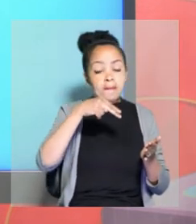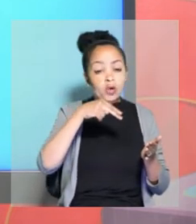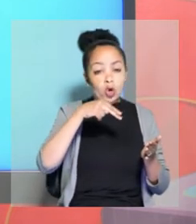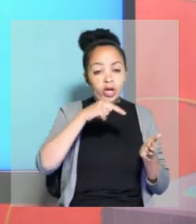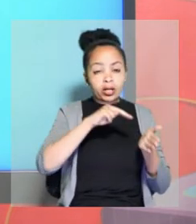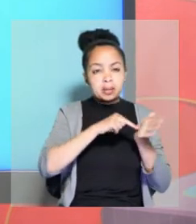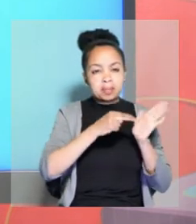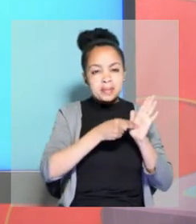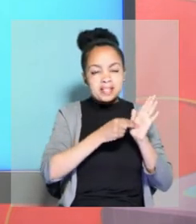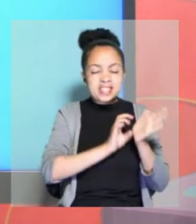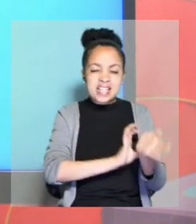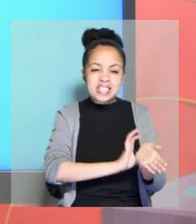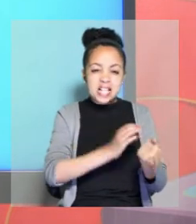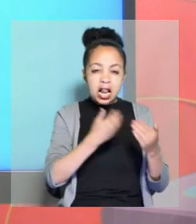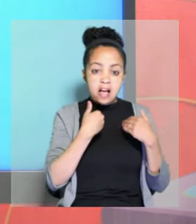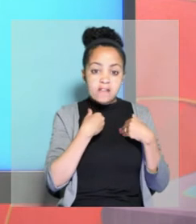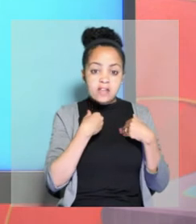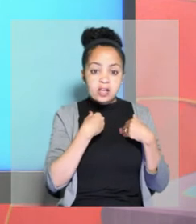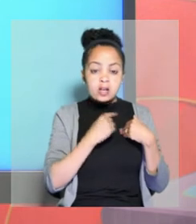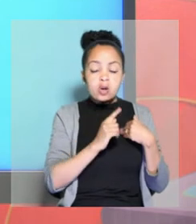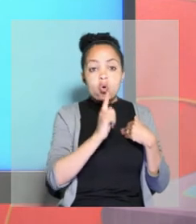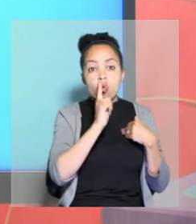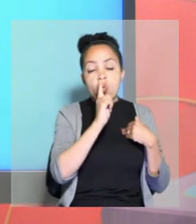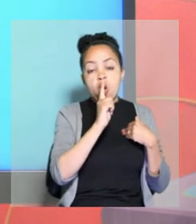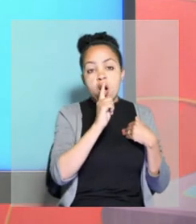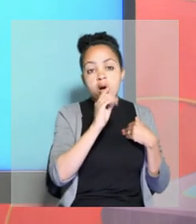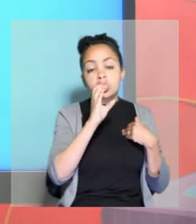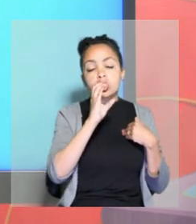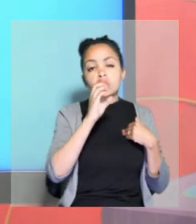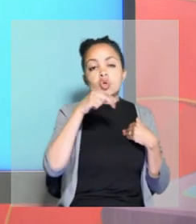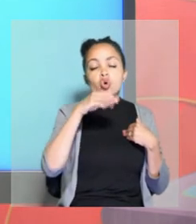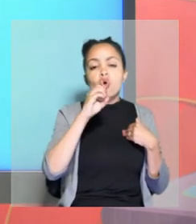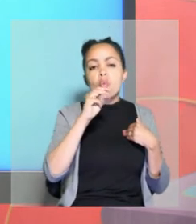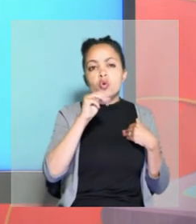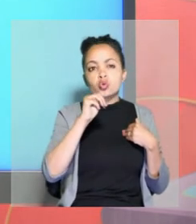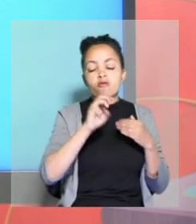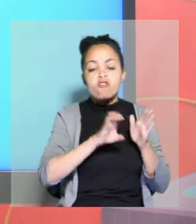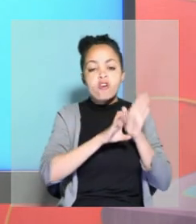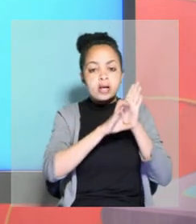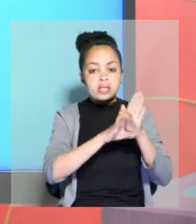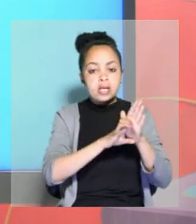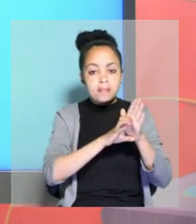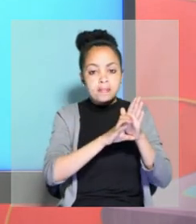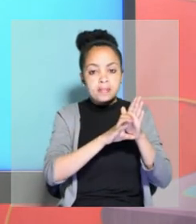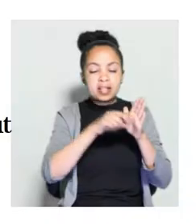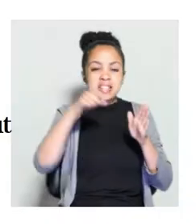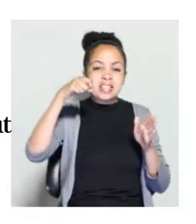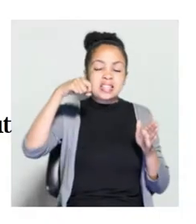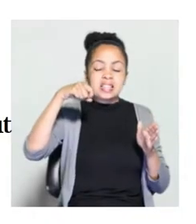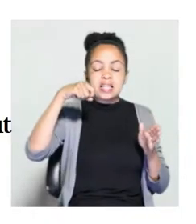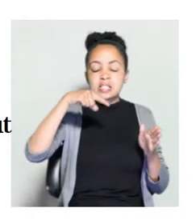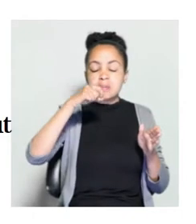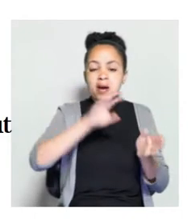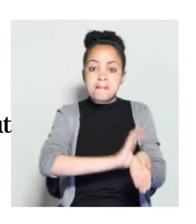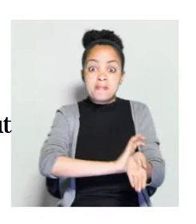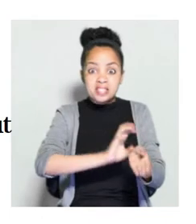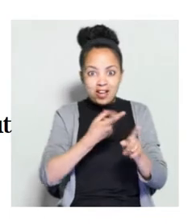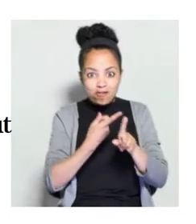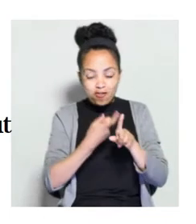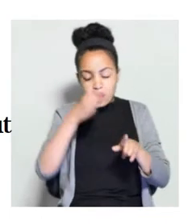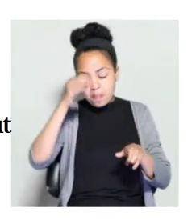haploid, cell having one set of chromosome. For example, sperm cell from the